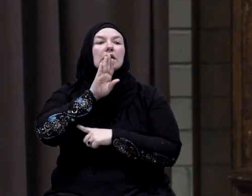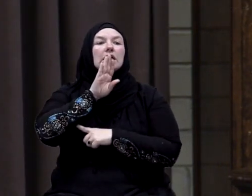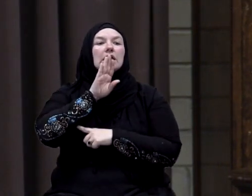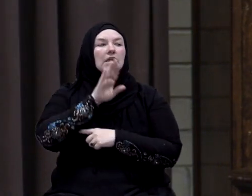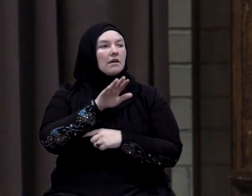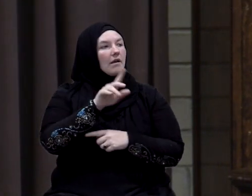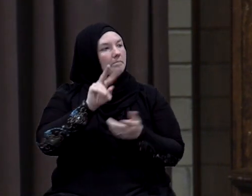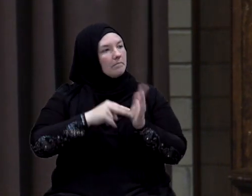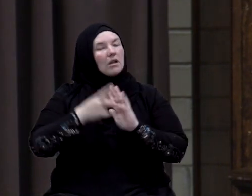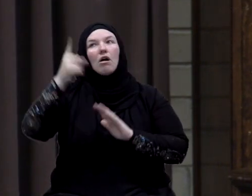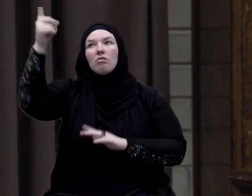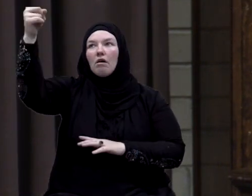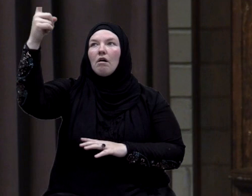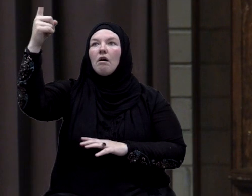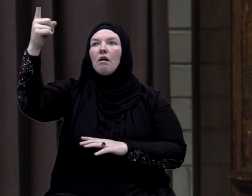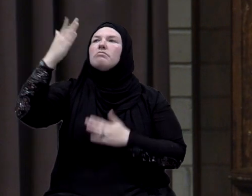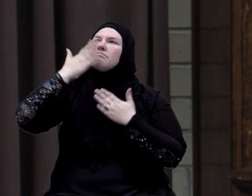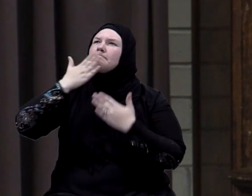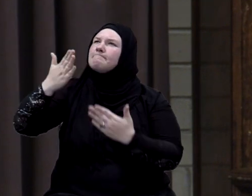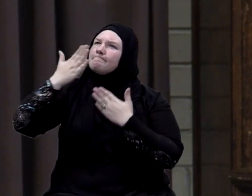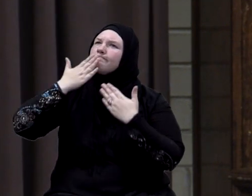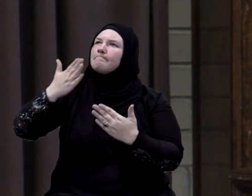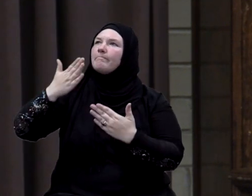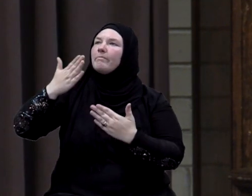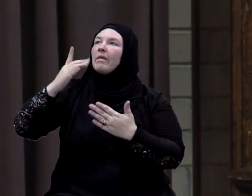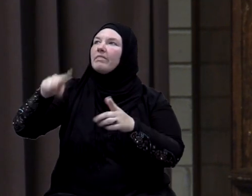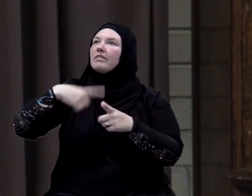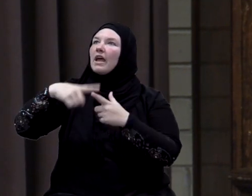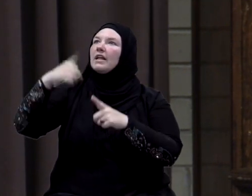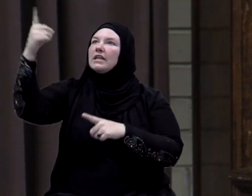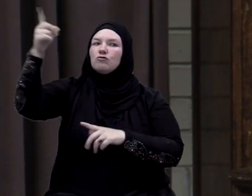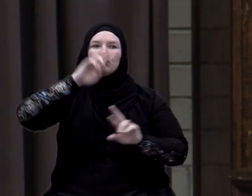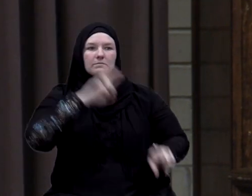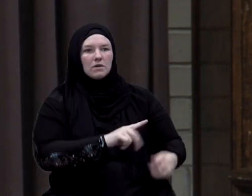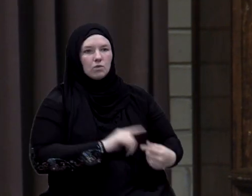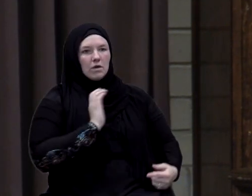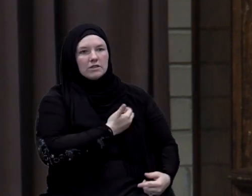us. Al-Fatiha is a two-way communication.